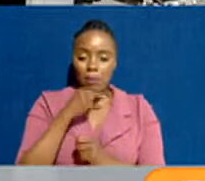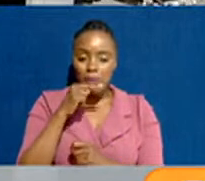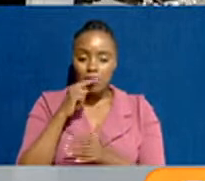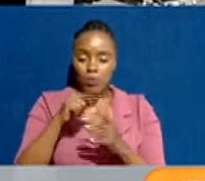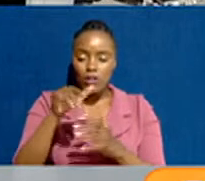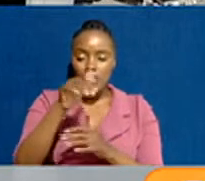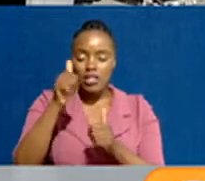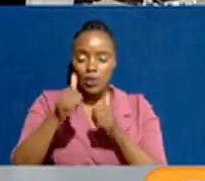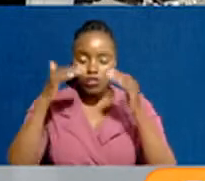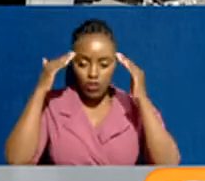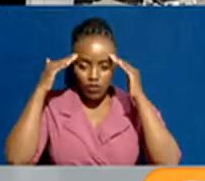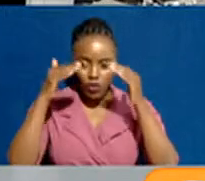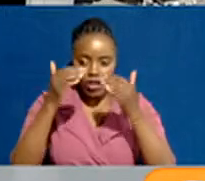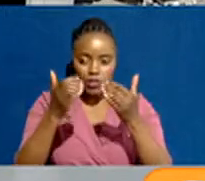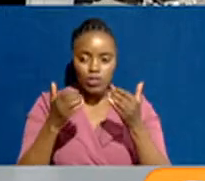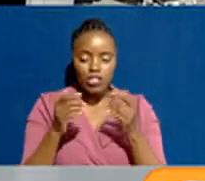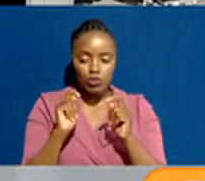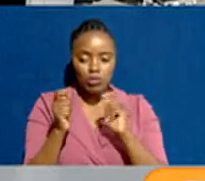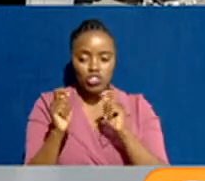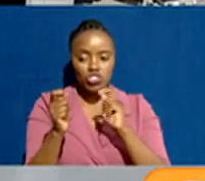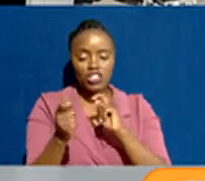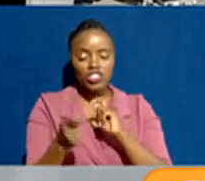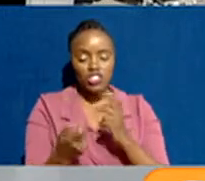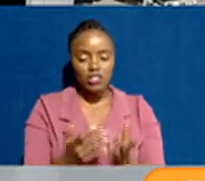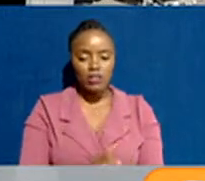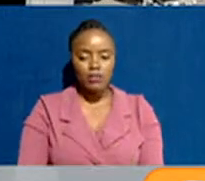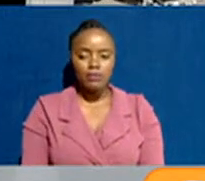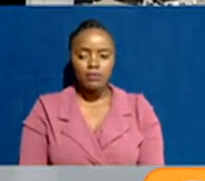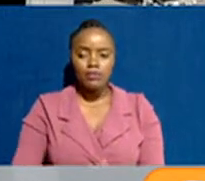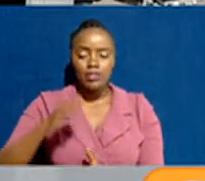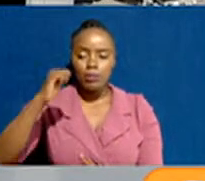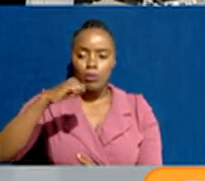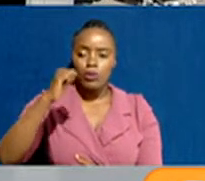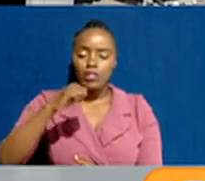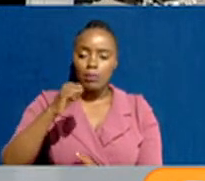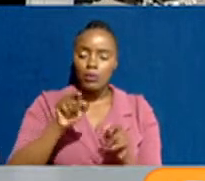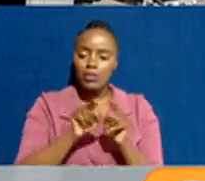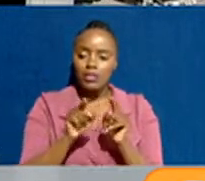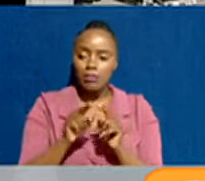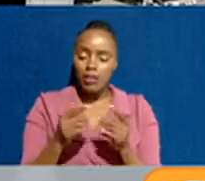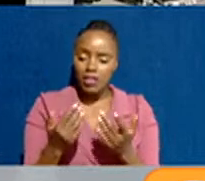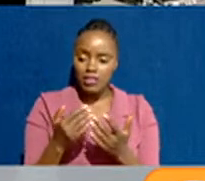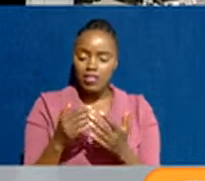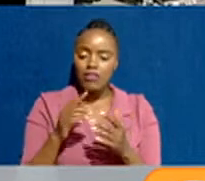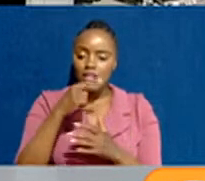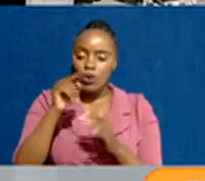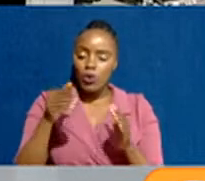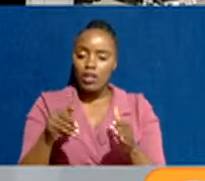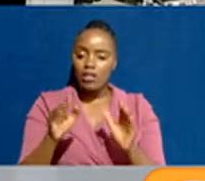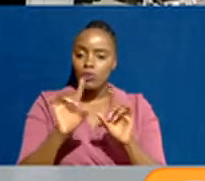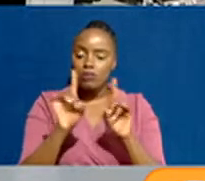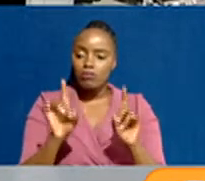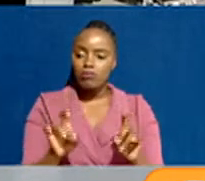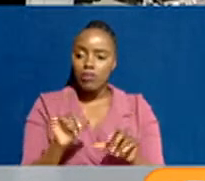the areas of focus, the teacher training, parental involvement, and assessment. Can we steer this in the right direction, and what would that